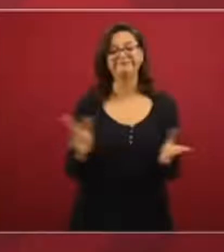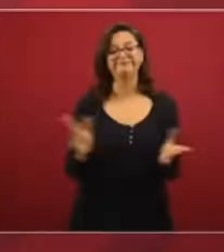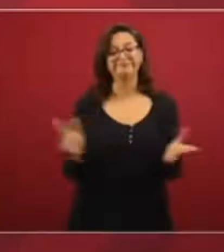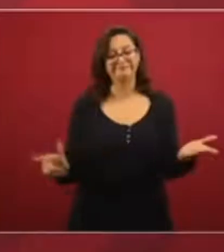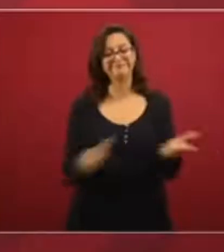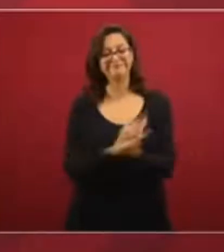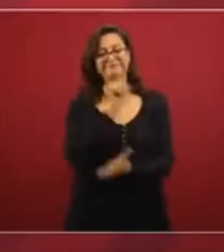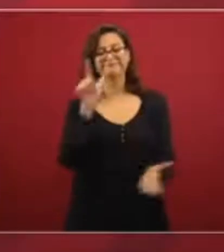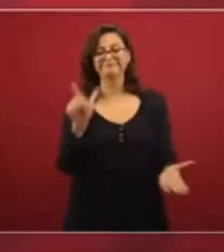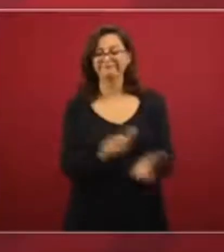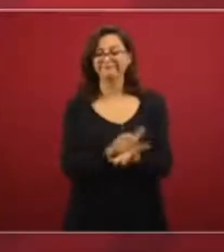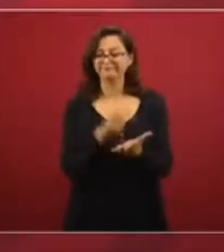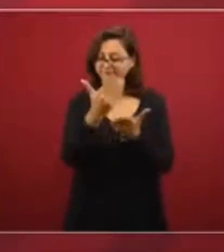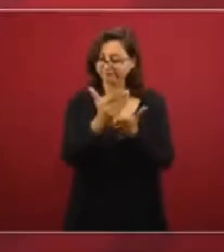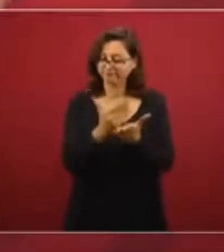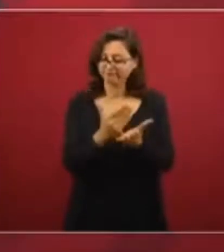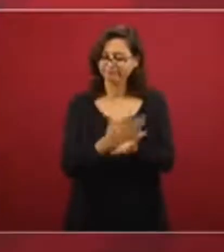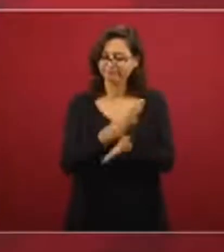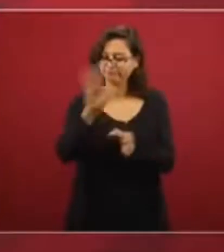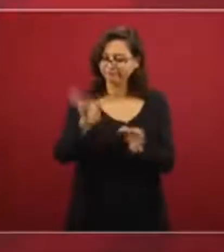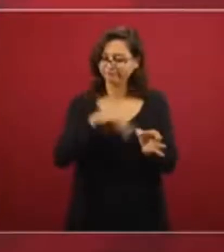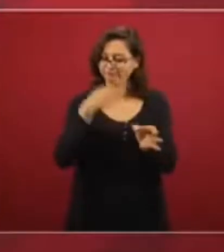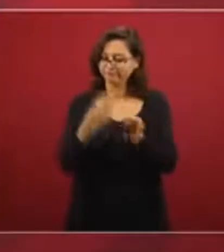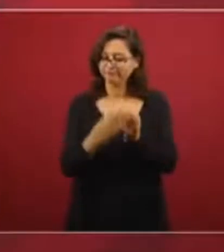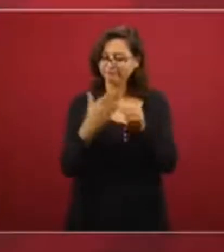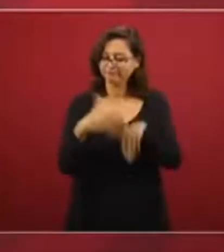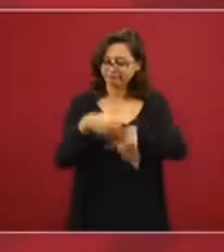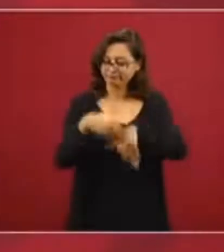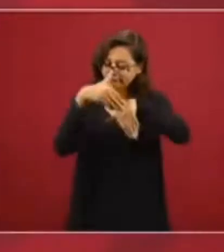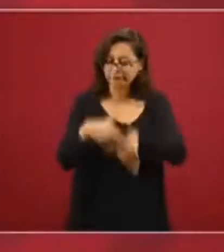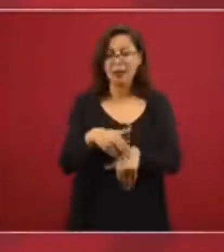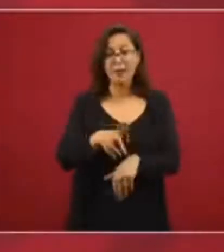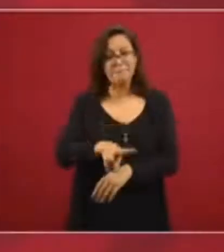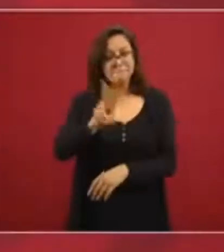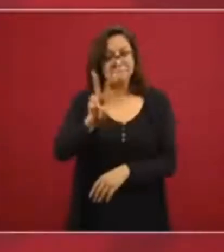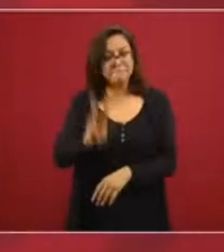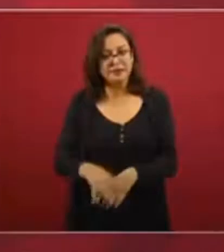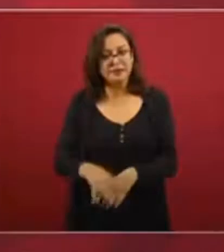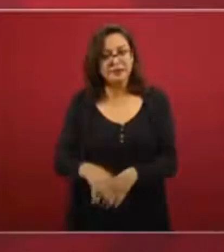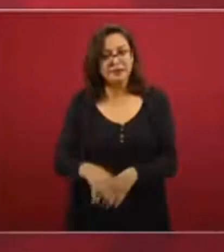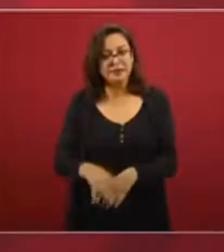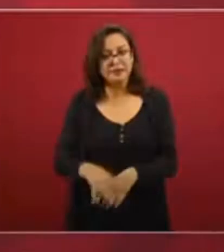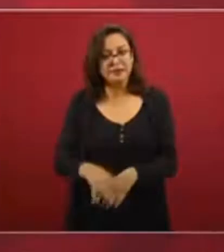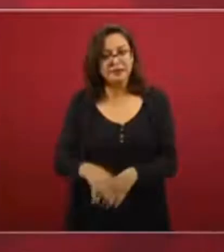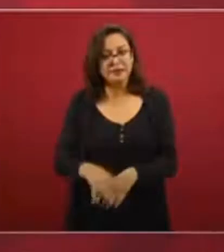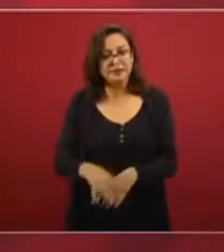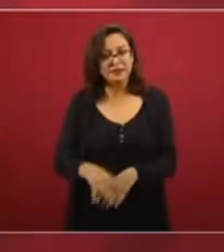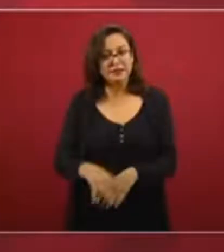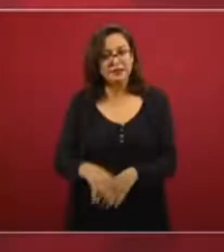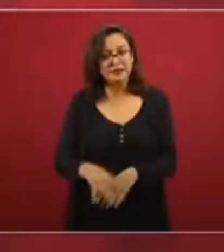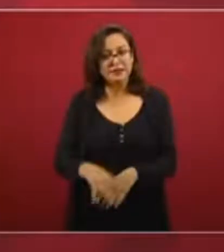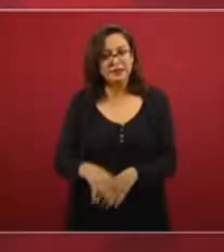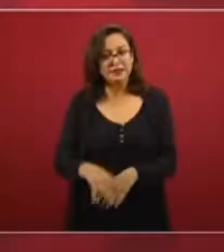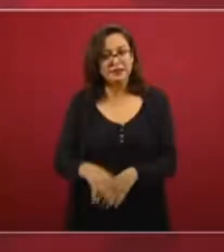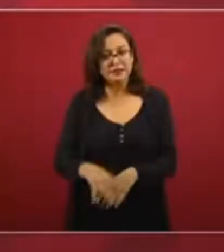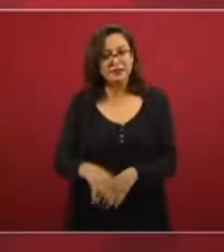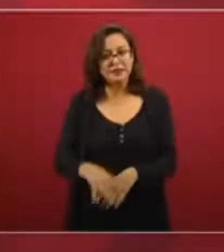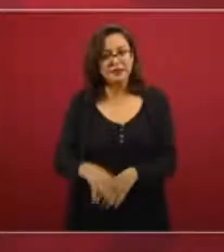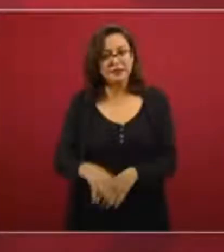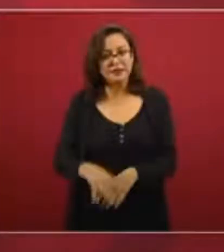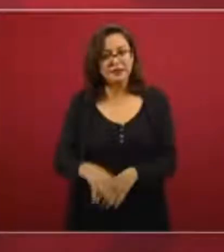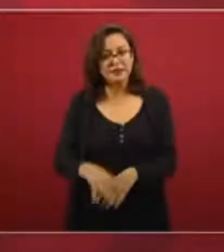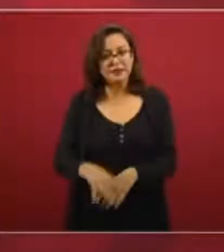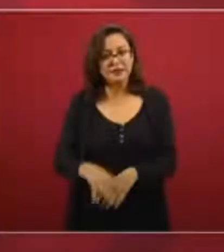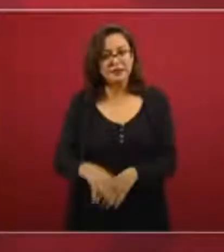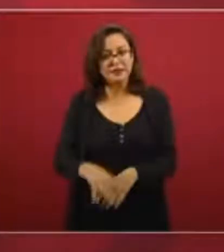law, con un auténtico Estado de Derecho with an authentic state